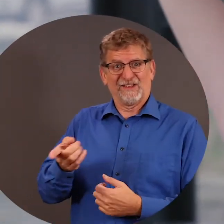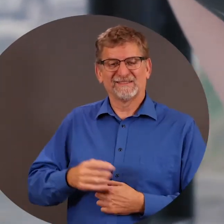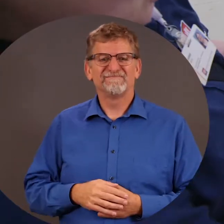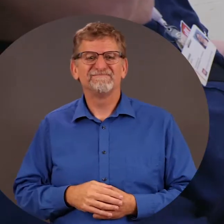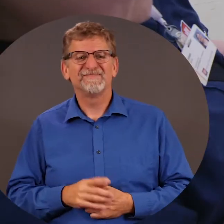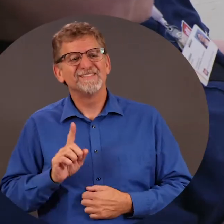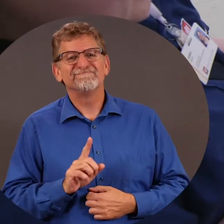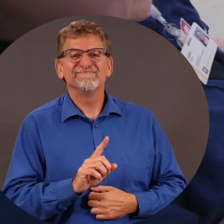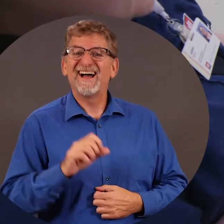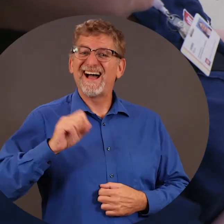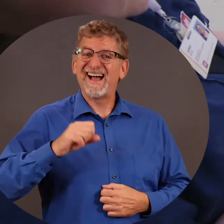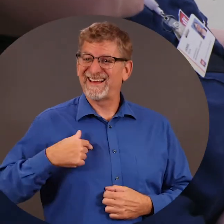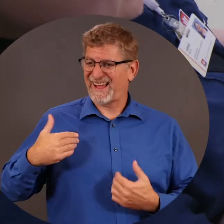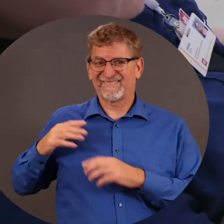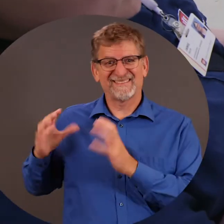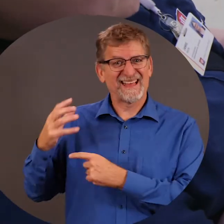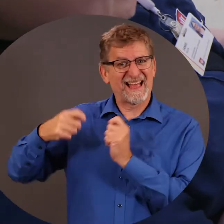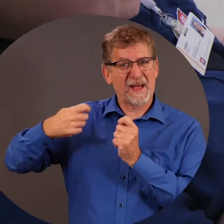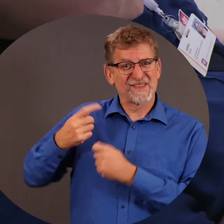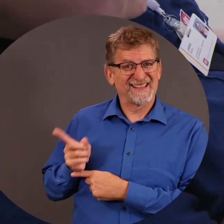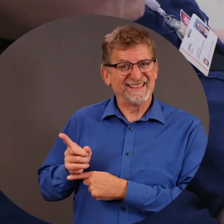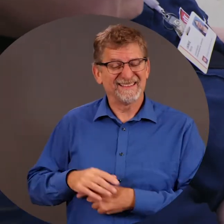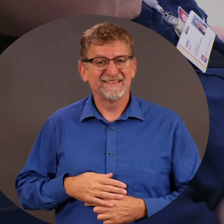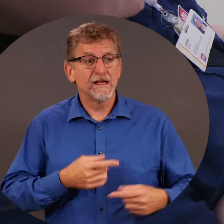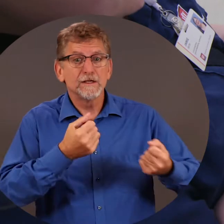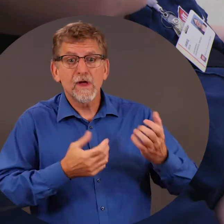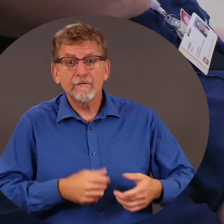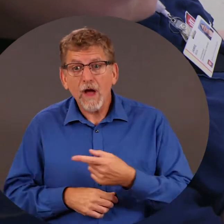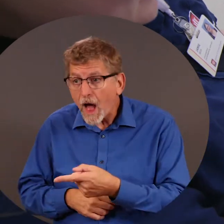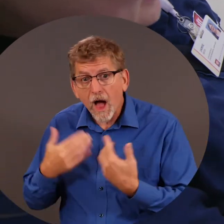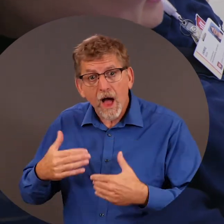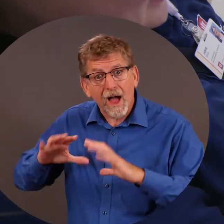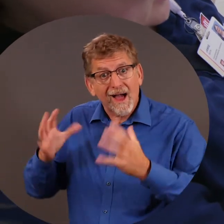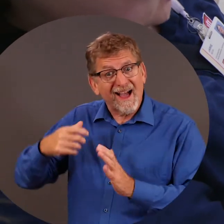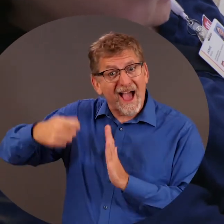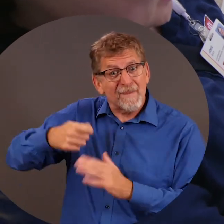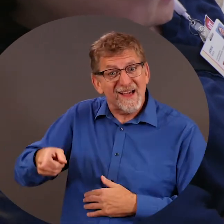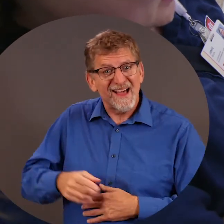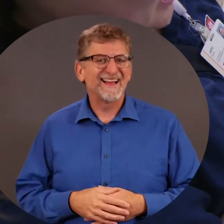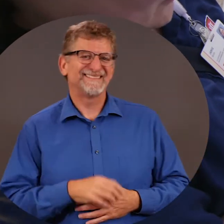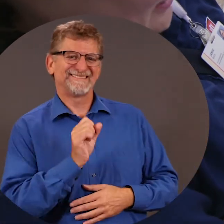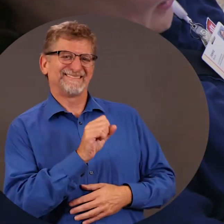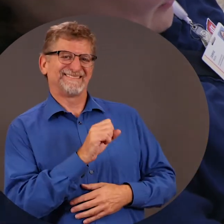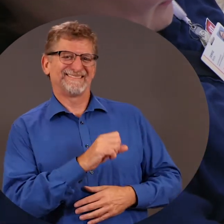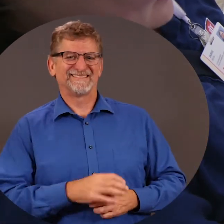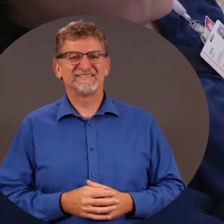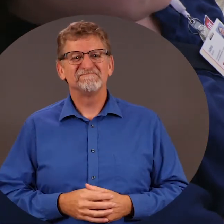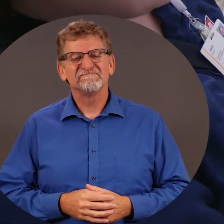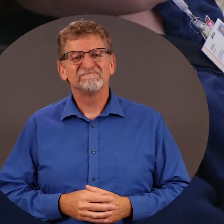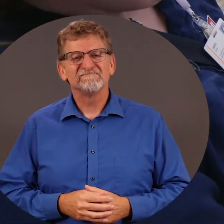They show 2 different buses, but one that coming right now is in 2 minutes. It's right